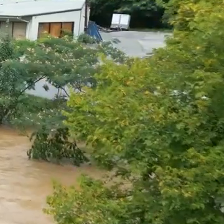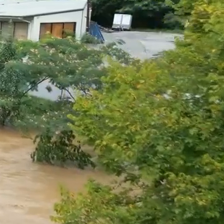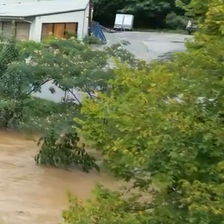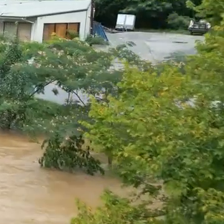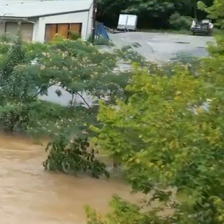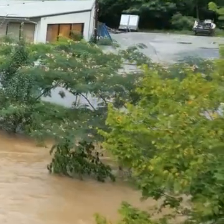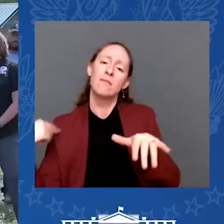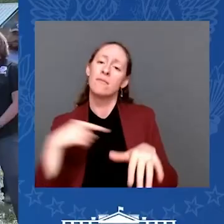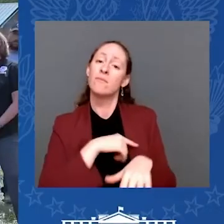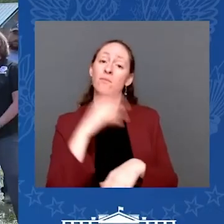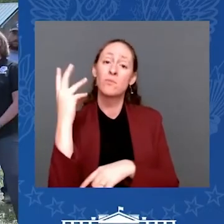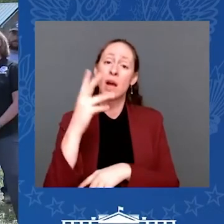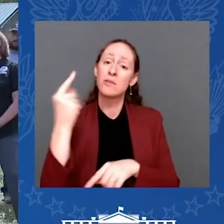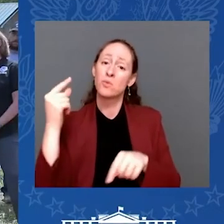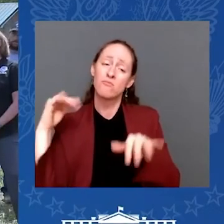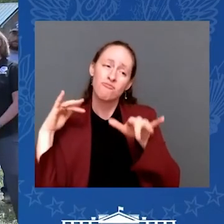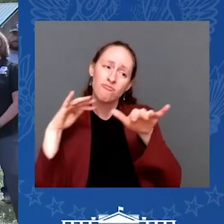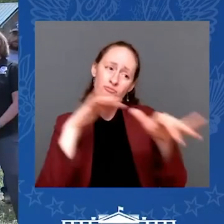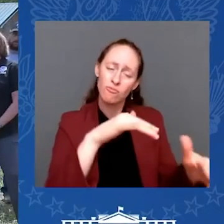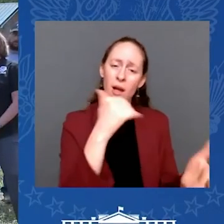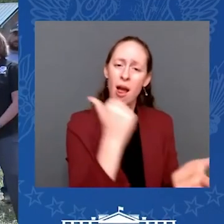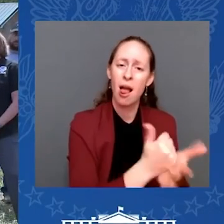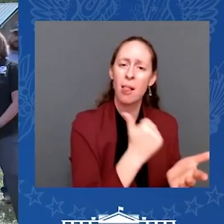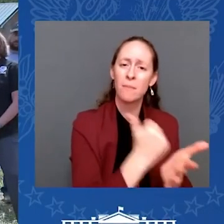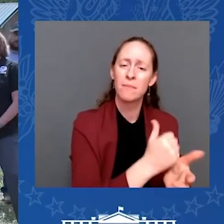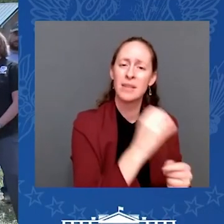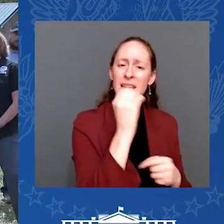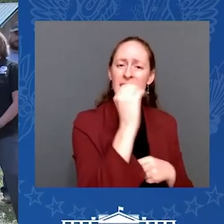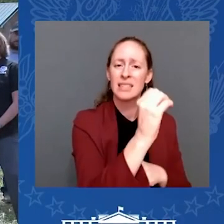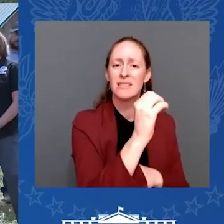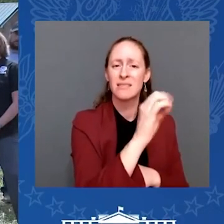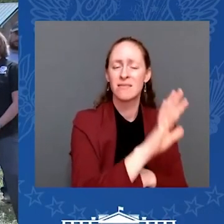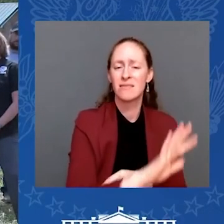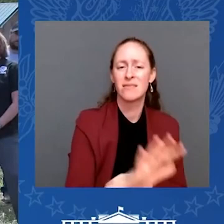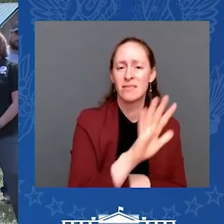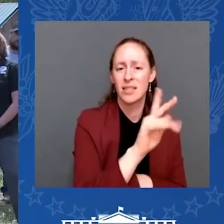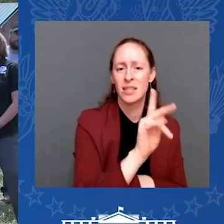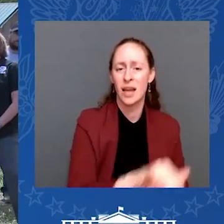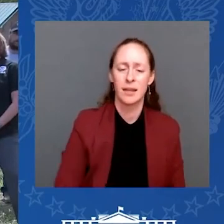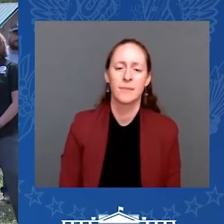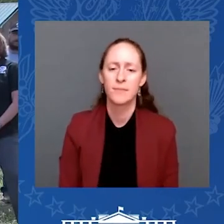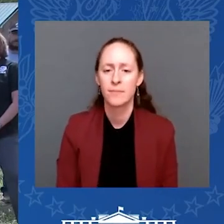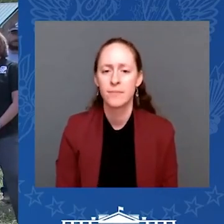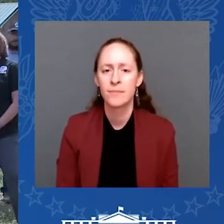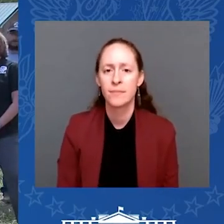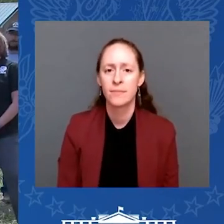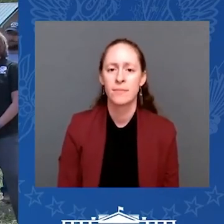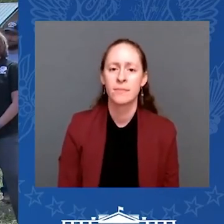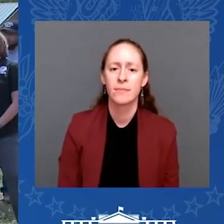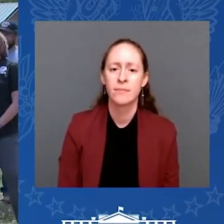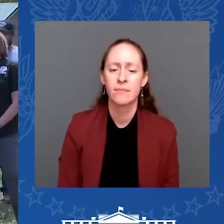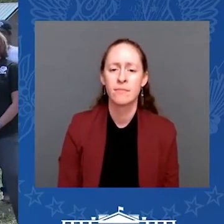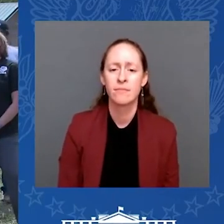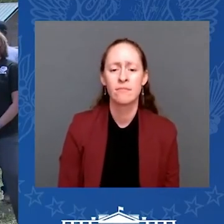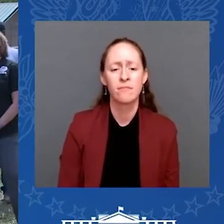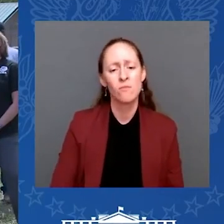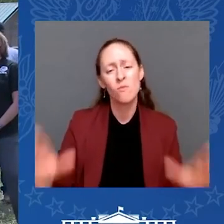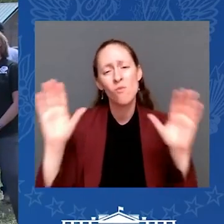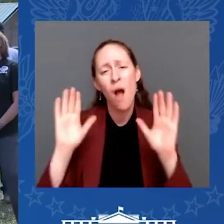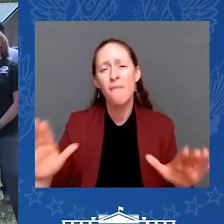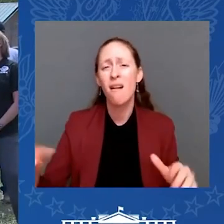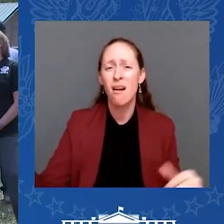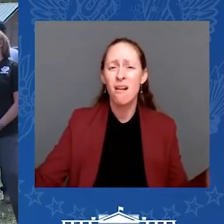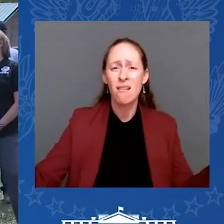of the Kentucky National Guard Kentucky State Police, Fish and Wildlife personnel, Kentucky Emergency Management and local first